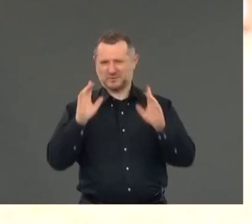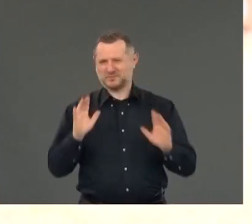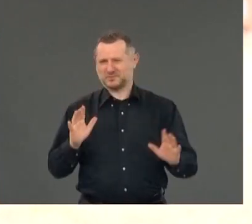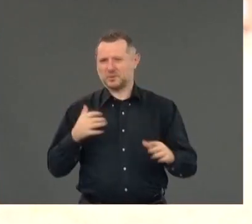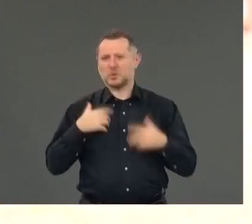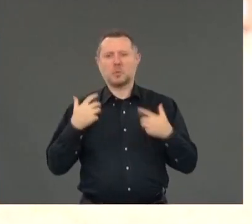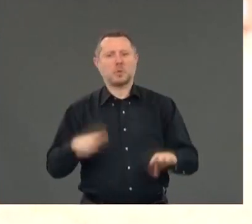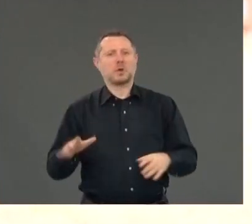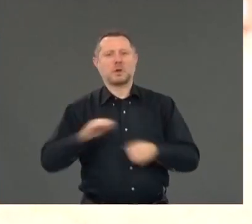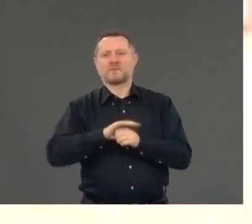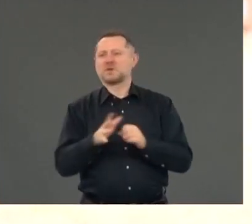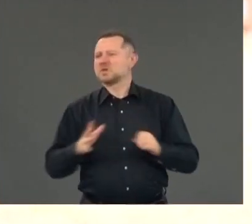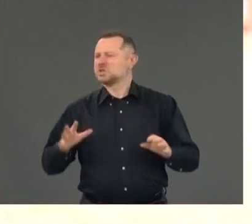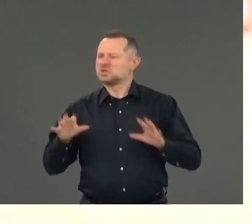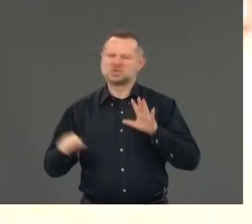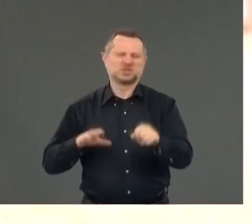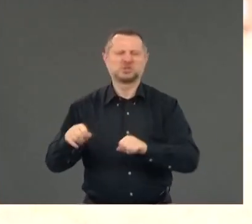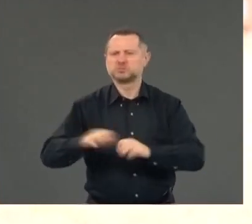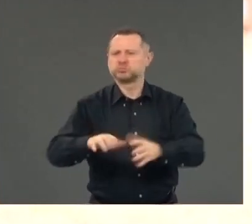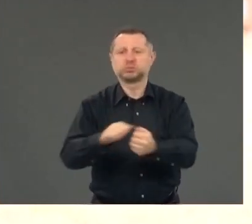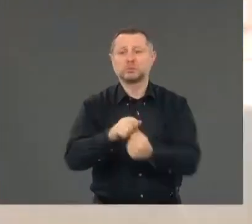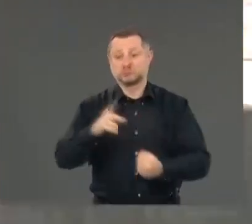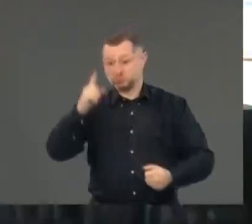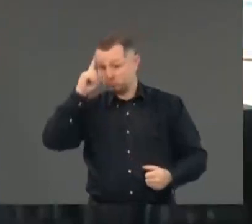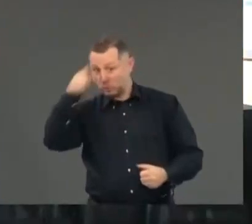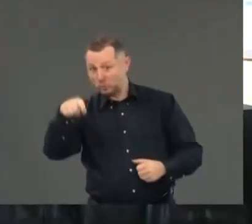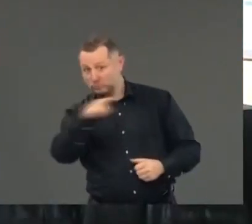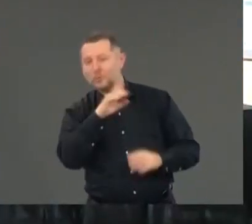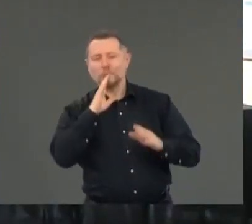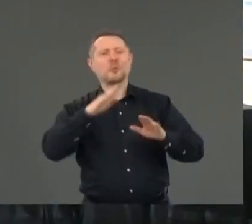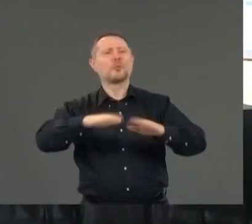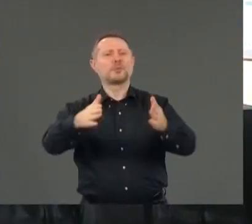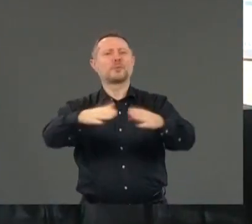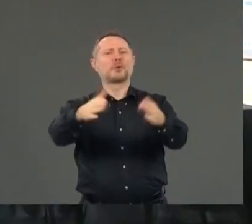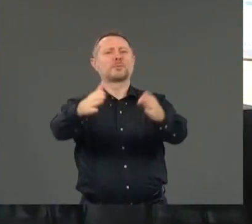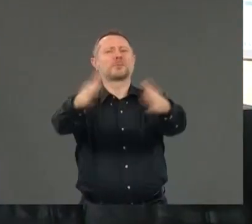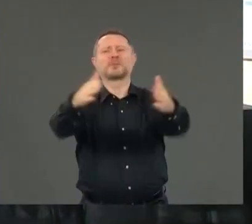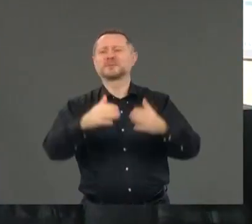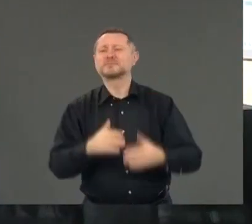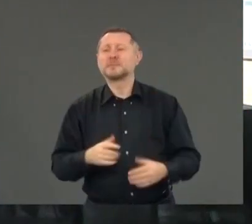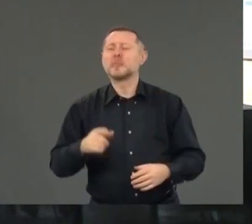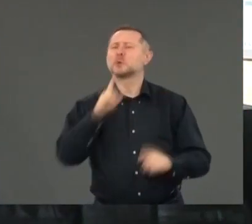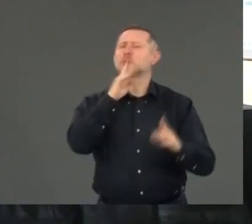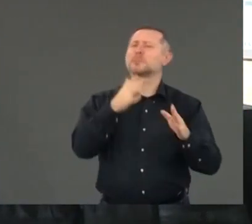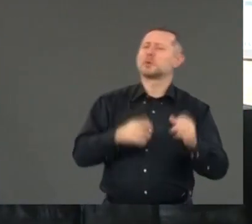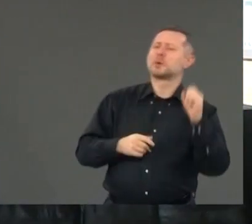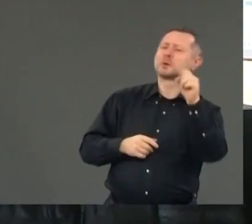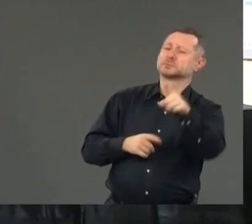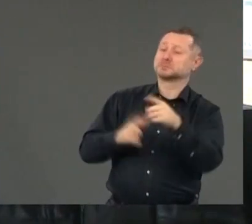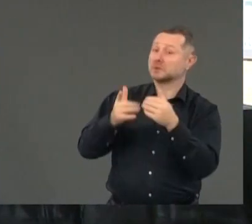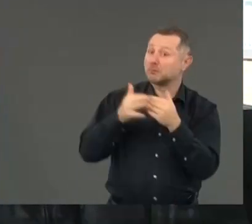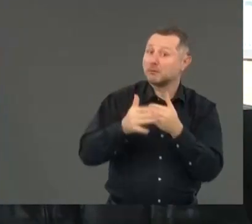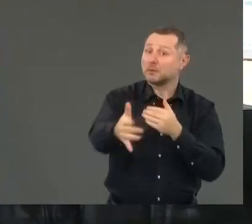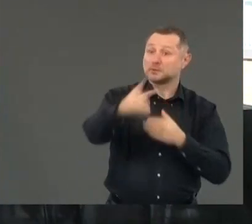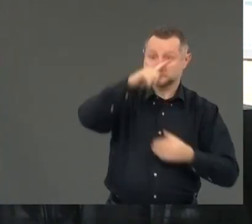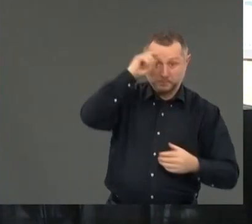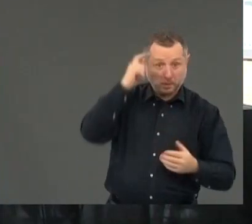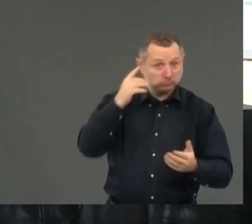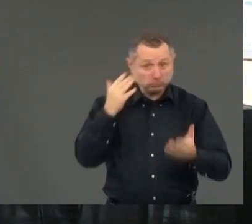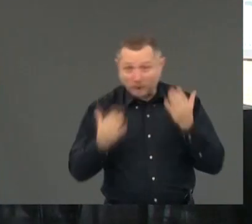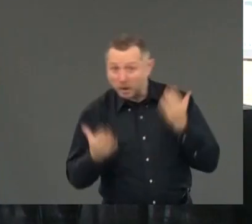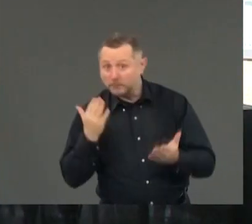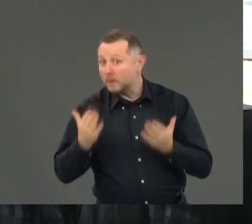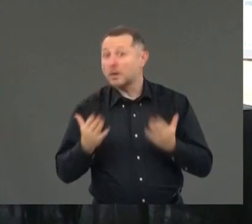and then we continue to reopen. Based on what he said, as the summer goes on, would it be a possibility of maybe having odd number of